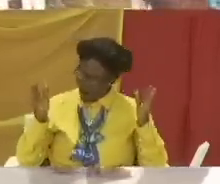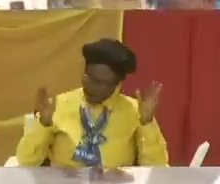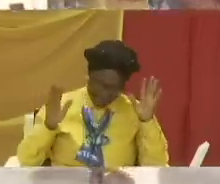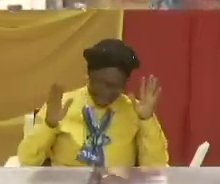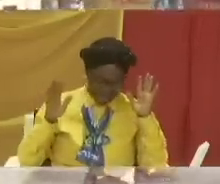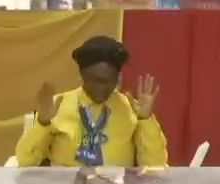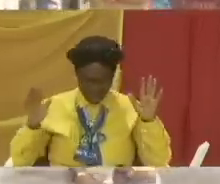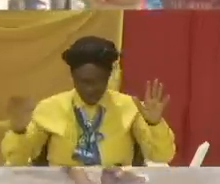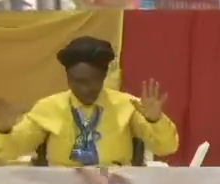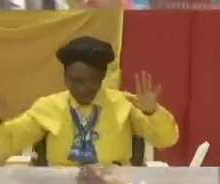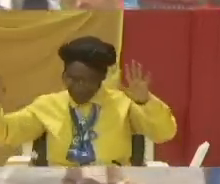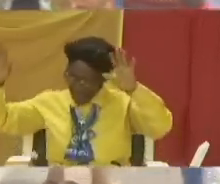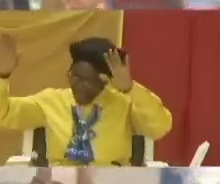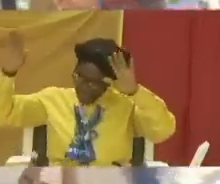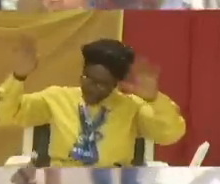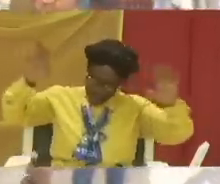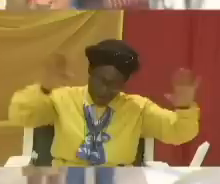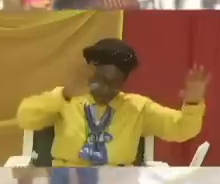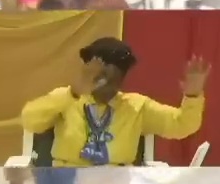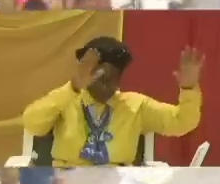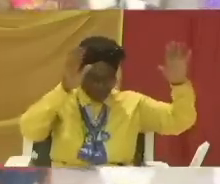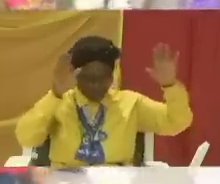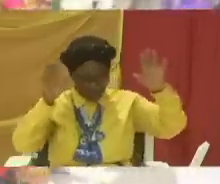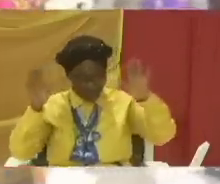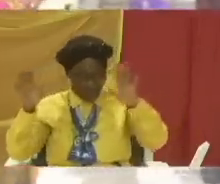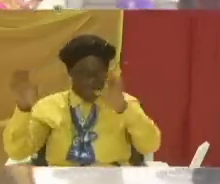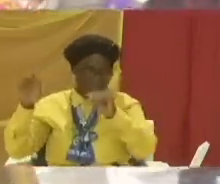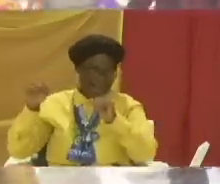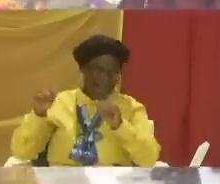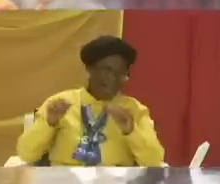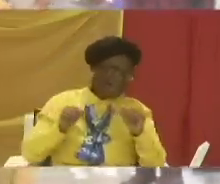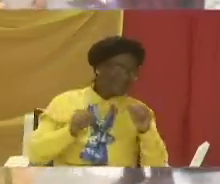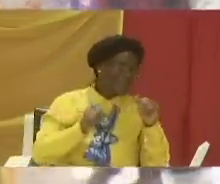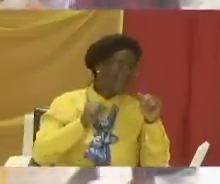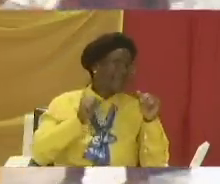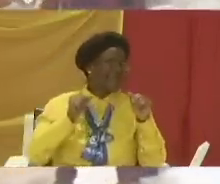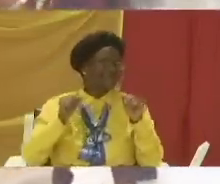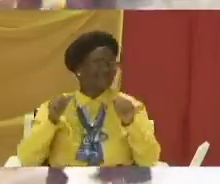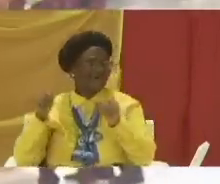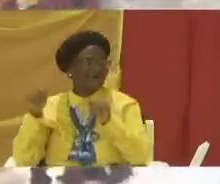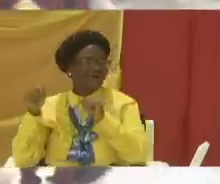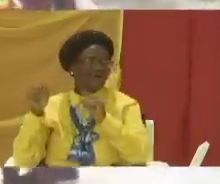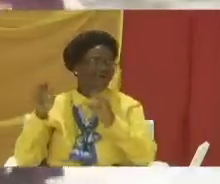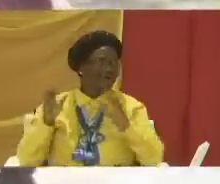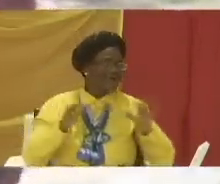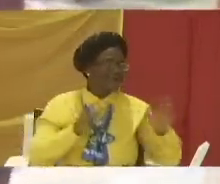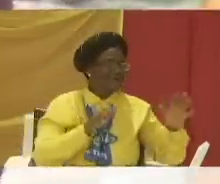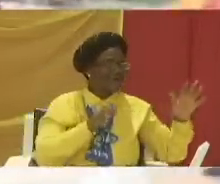Thank you.